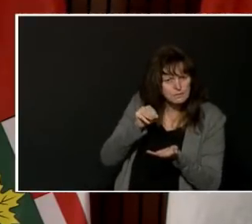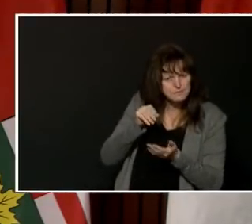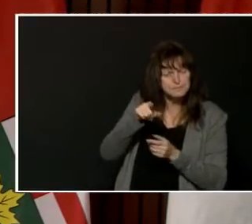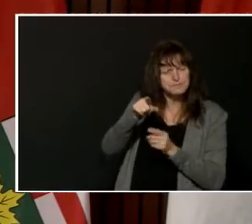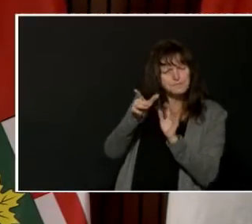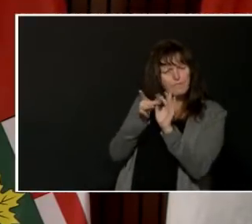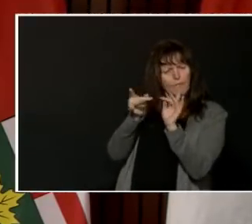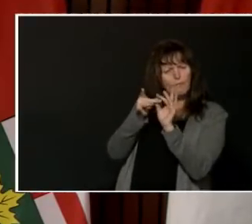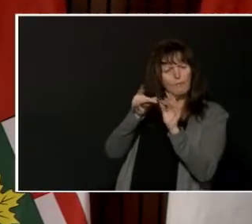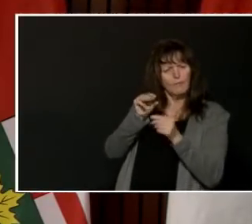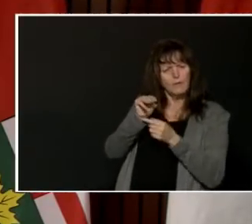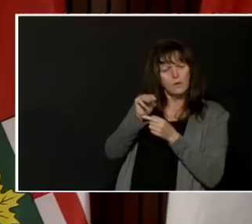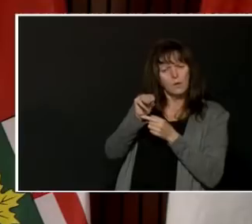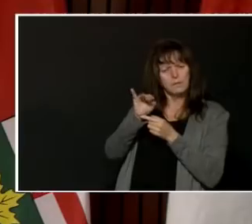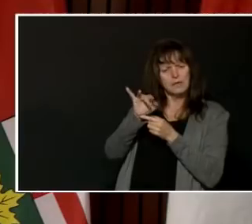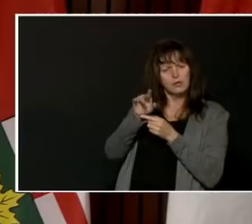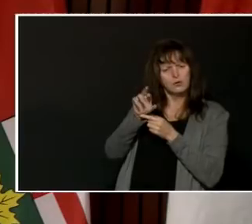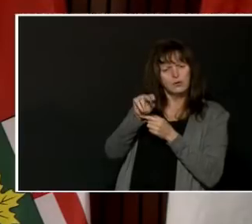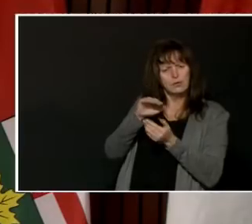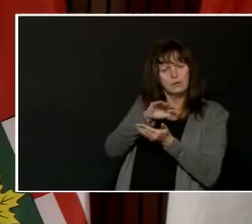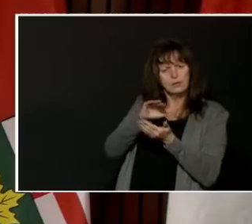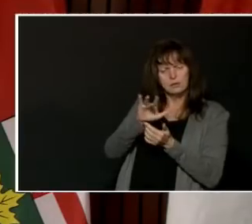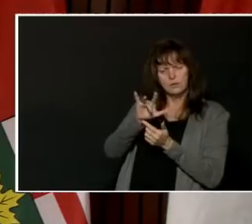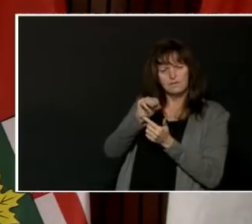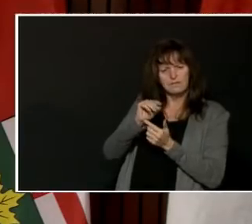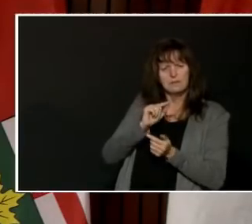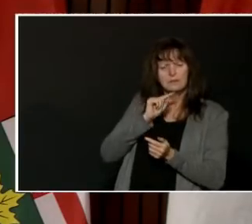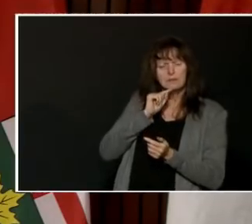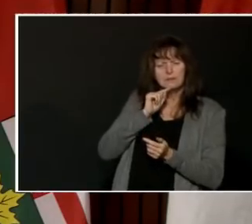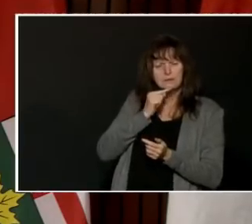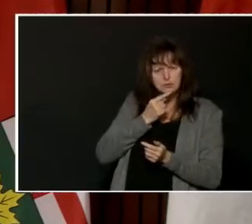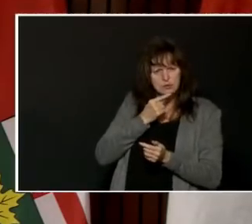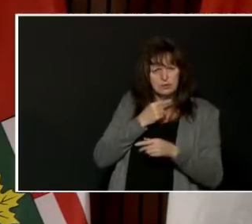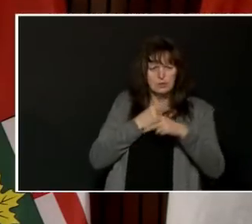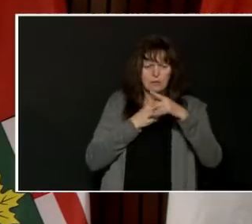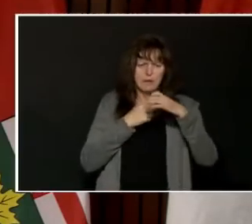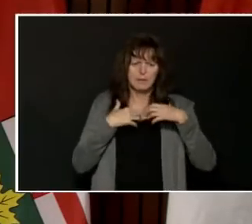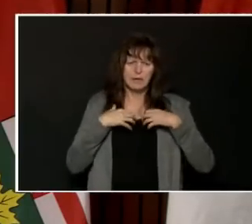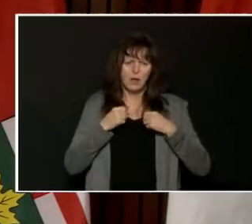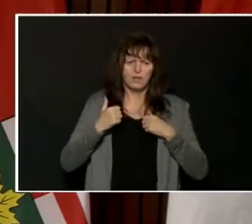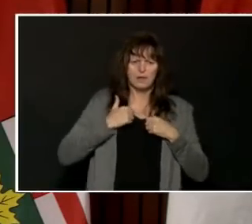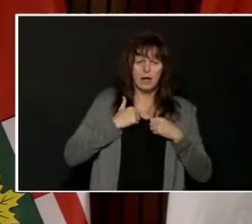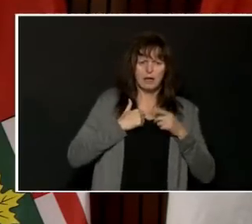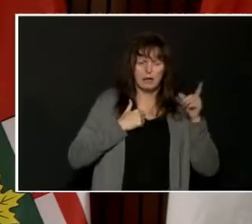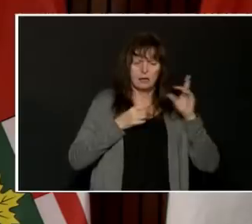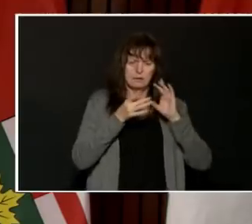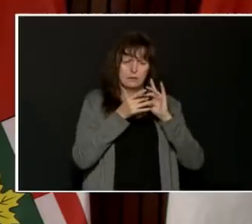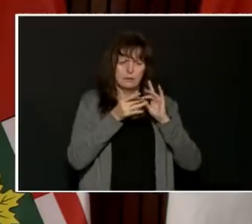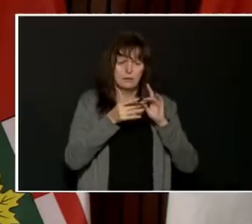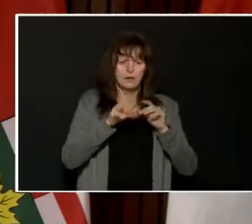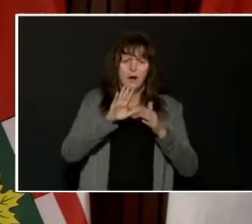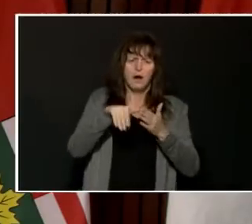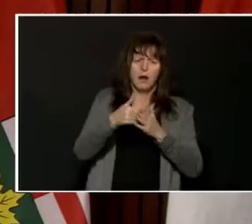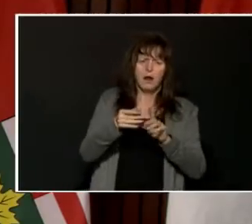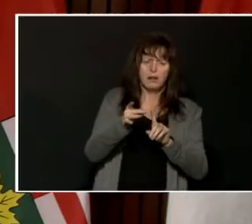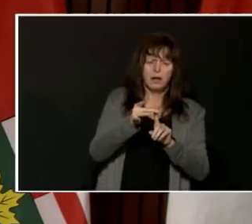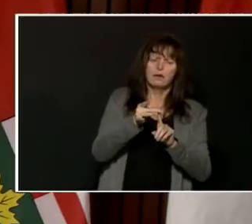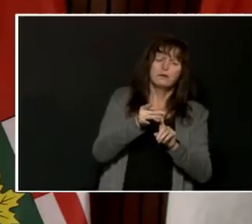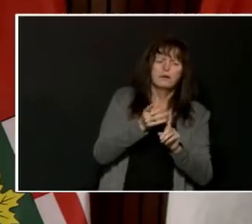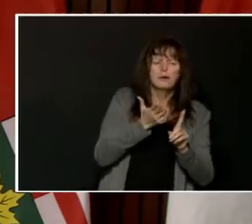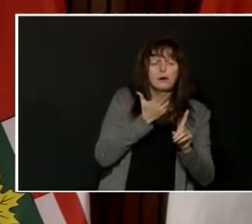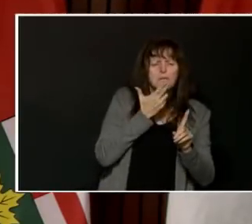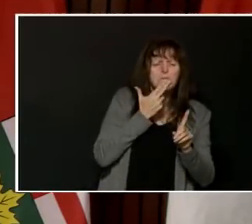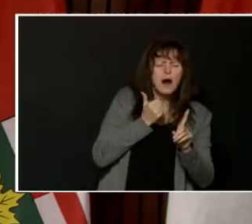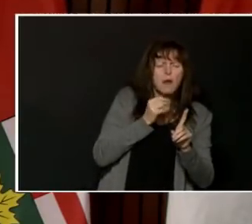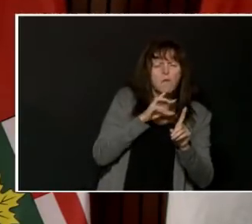Health Agency of Canada said the other day, I quote, all cases to date have been asymptomatic or mild. The other day, the EU CDC said